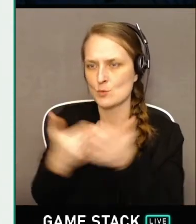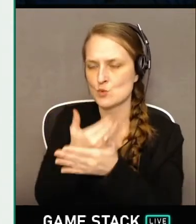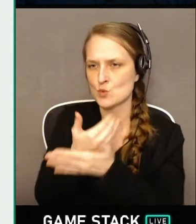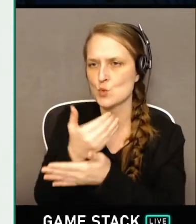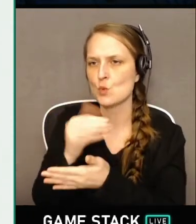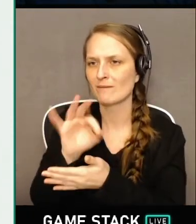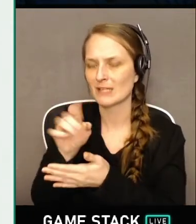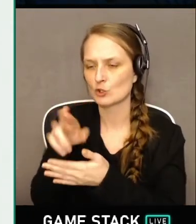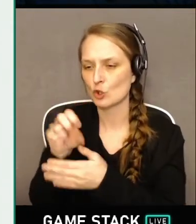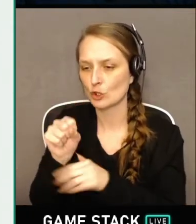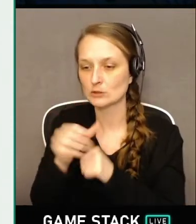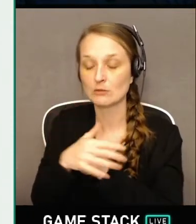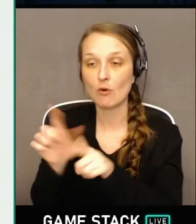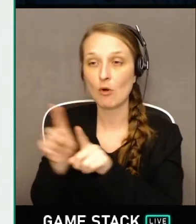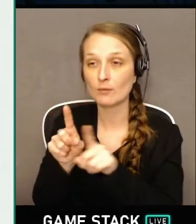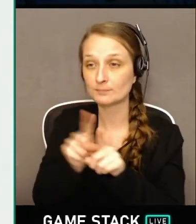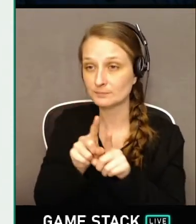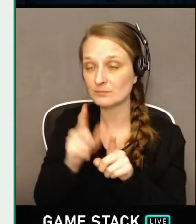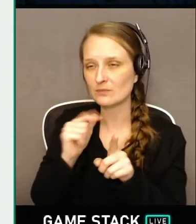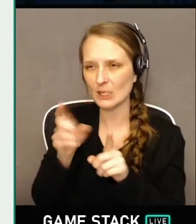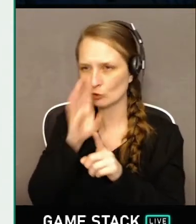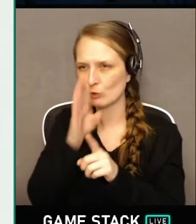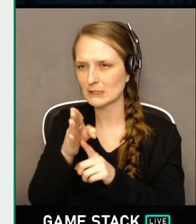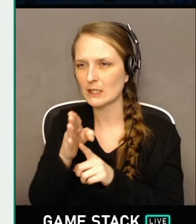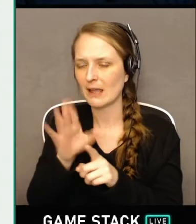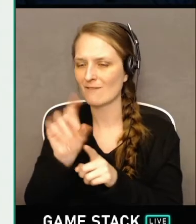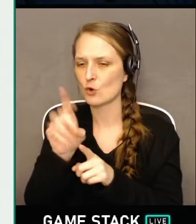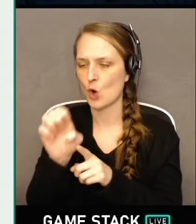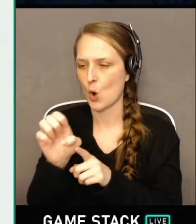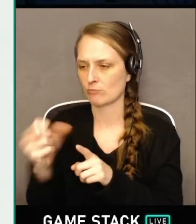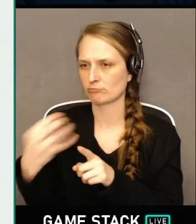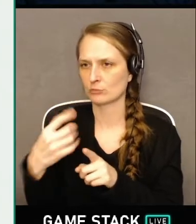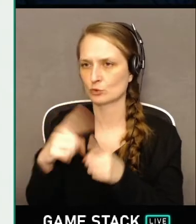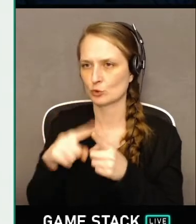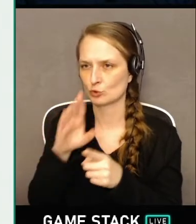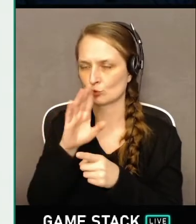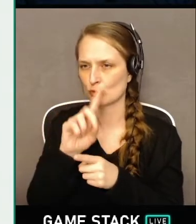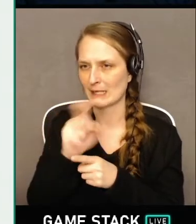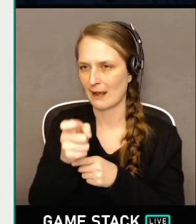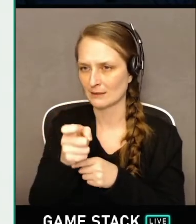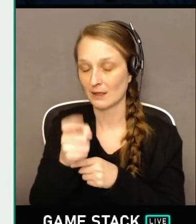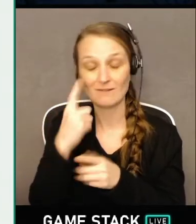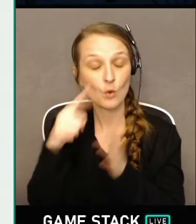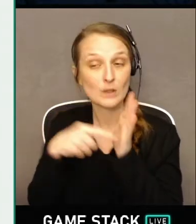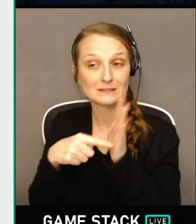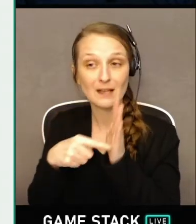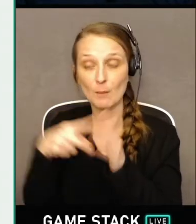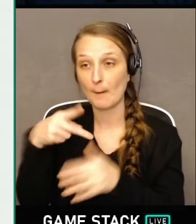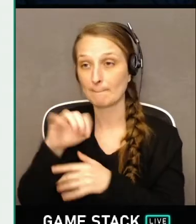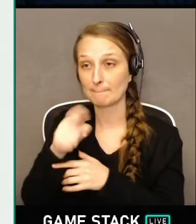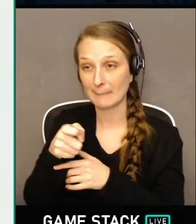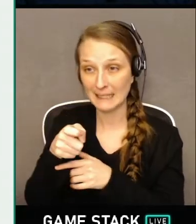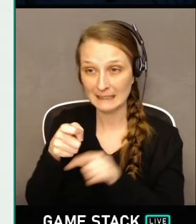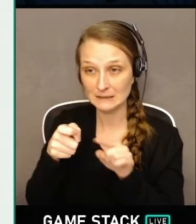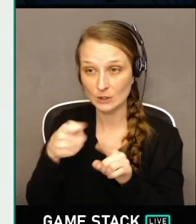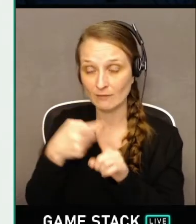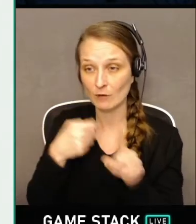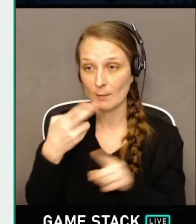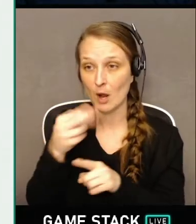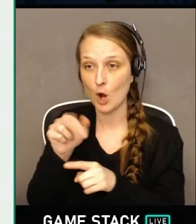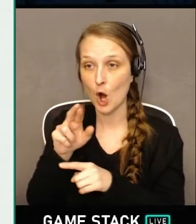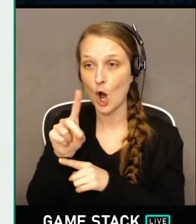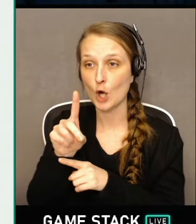ways, they directly contribute code to DirectX. For example, the PIX plugin from hardware partners allow